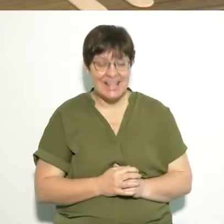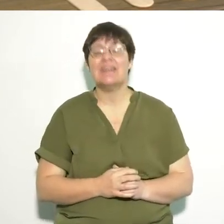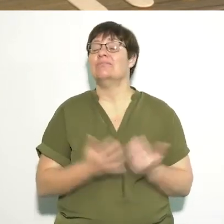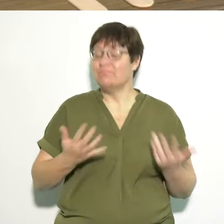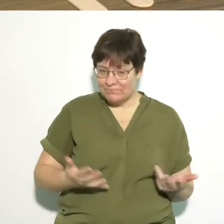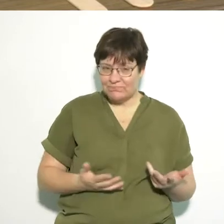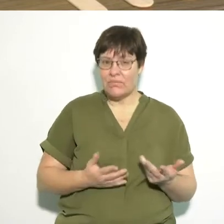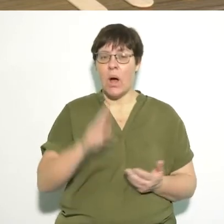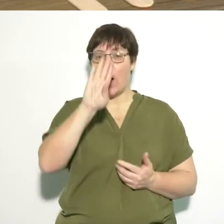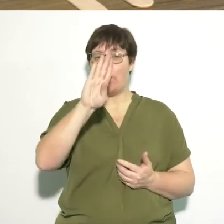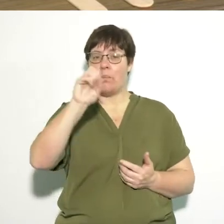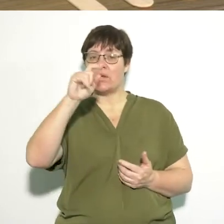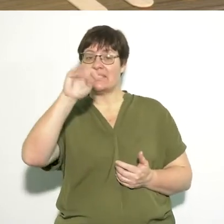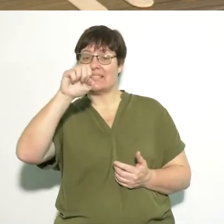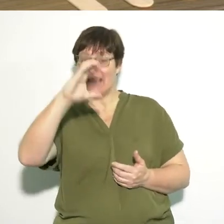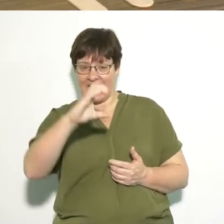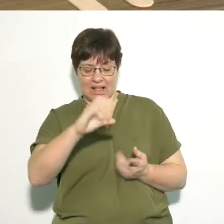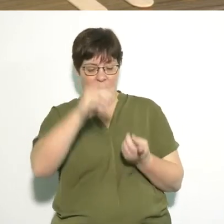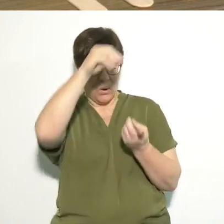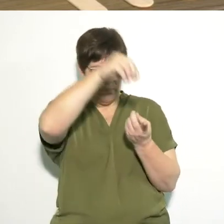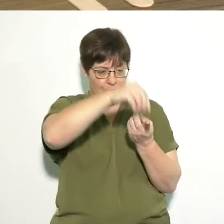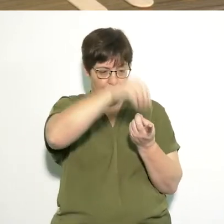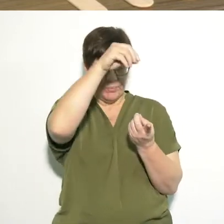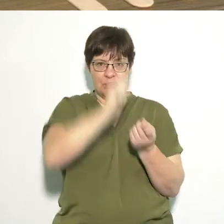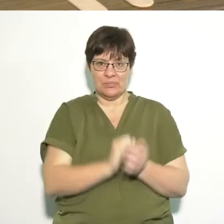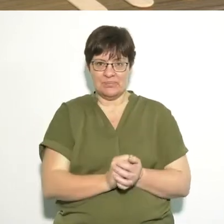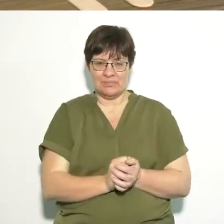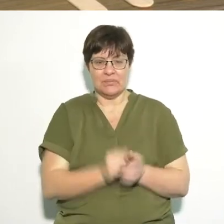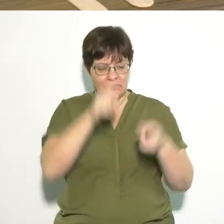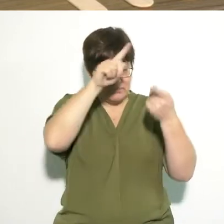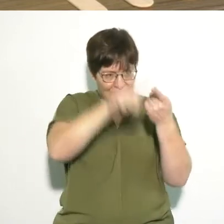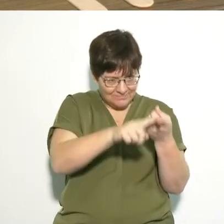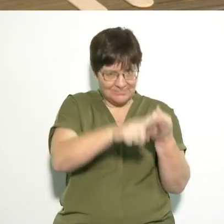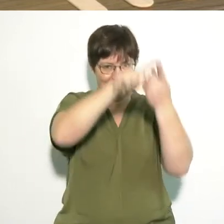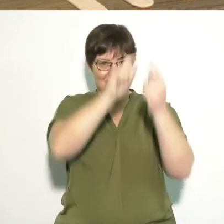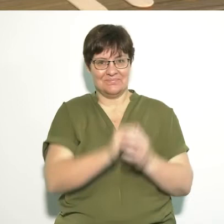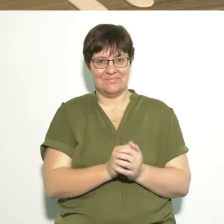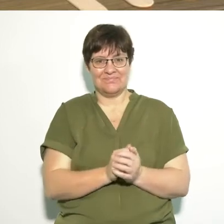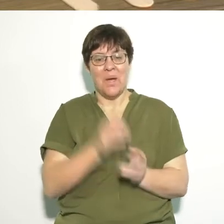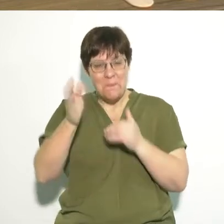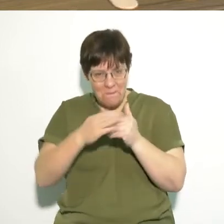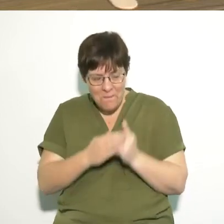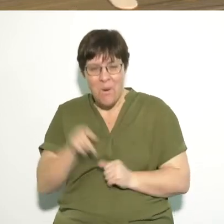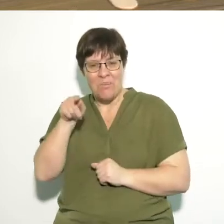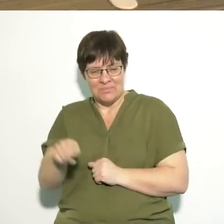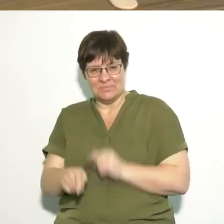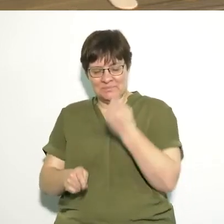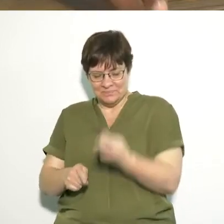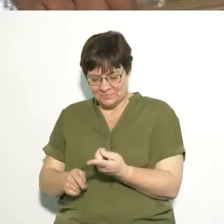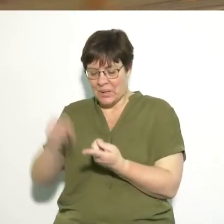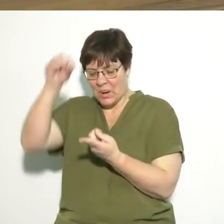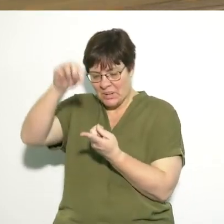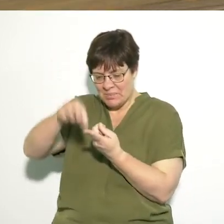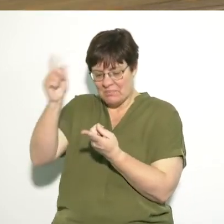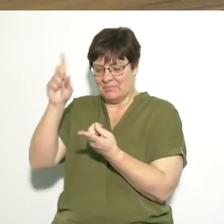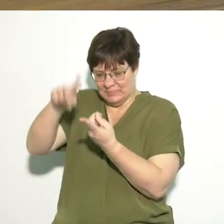side, and you put your Bostik glue and you stick it down. And then you take 2 more sticks